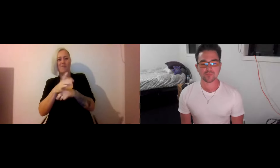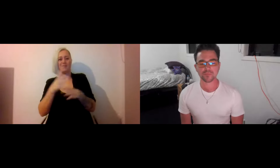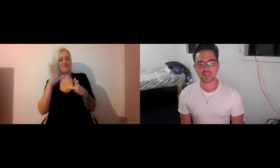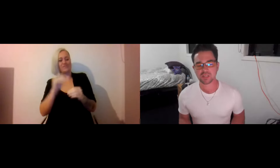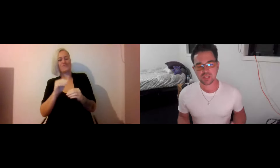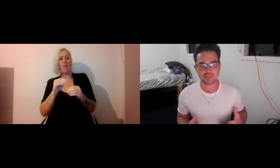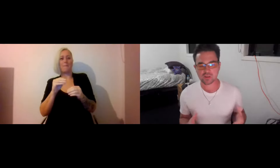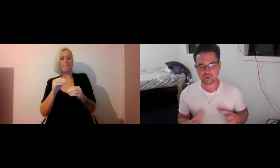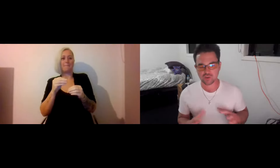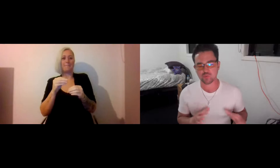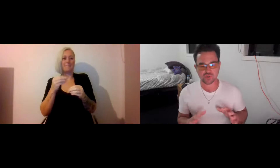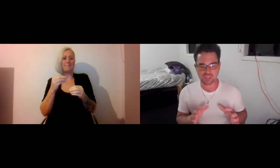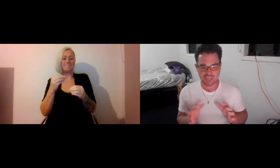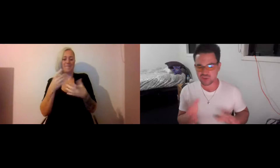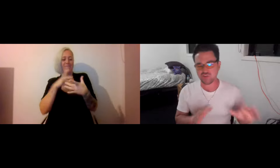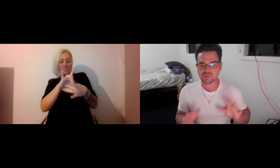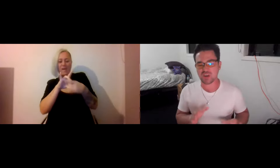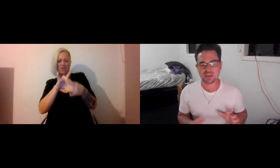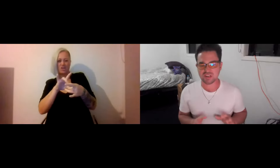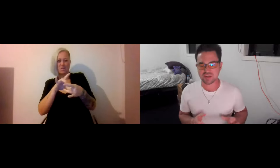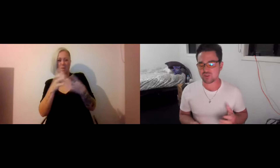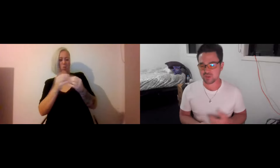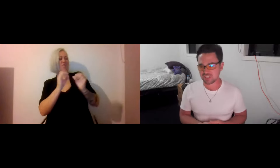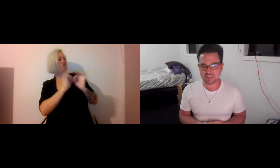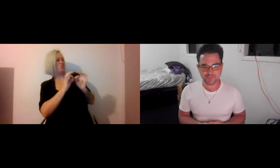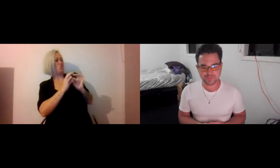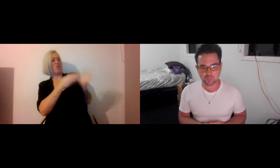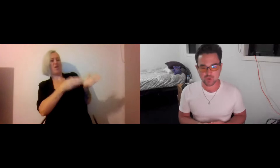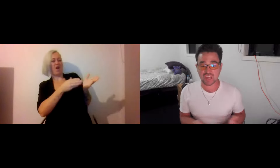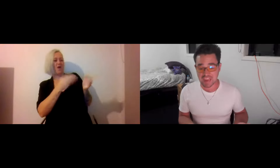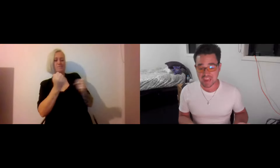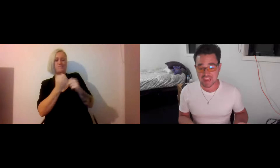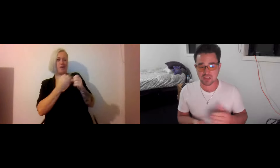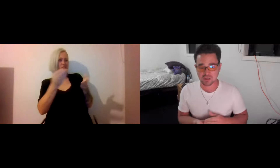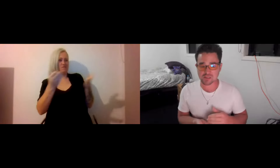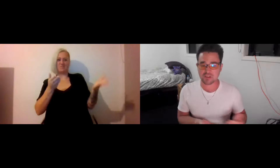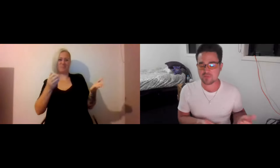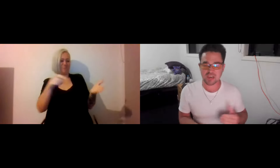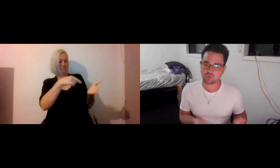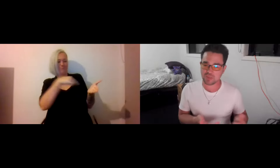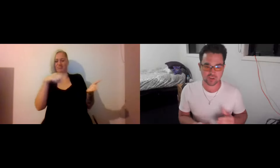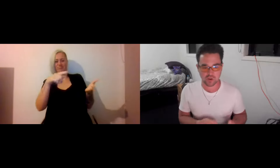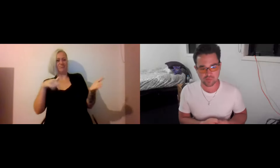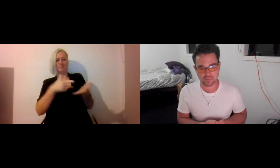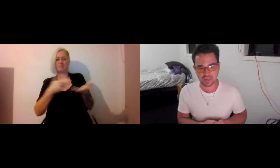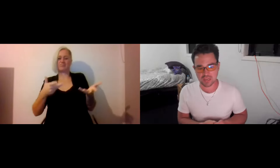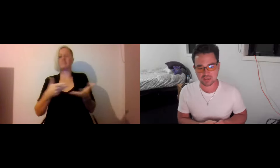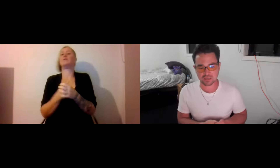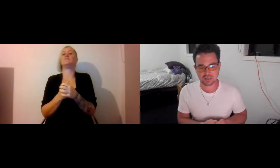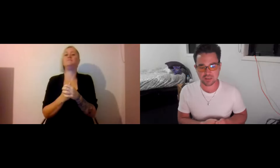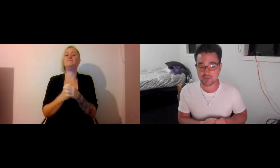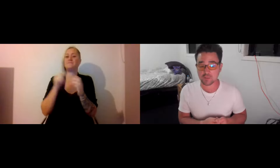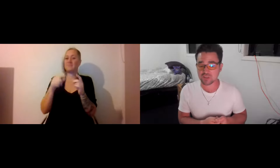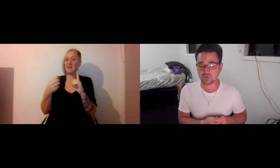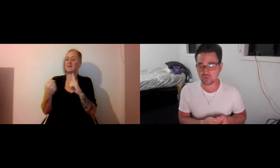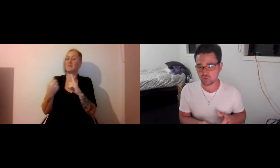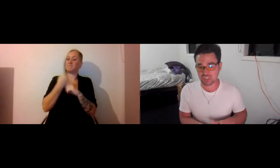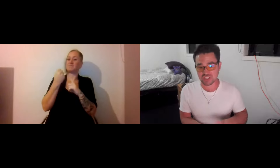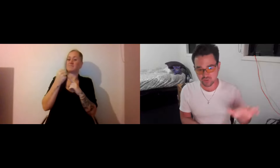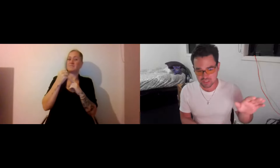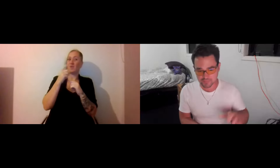So it's clear there are numerous issues surrounding the deaf community, which can and does have an impact on mental health and